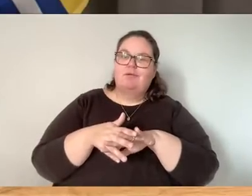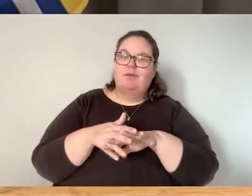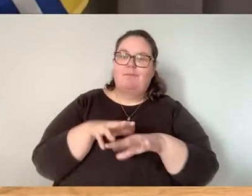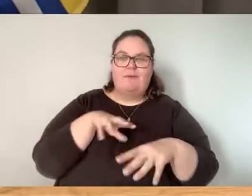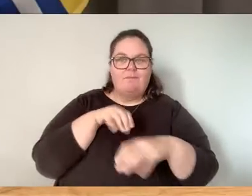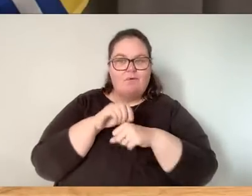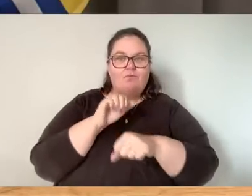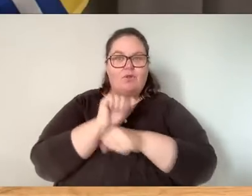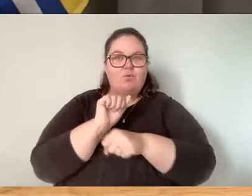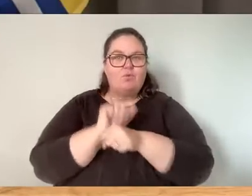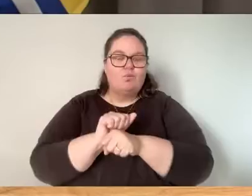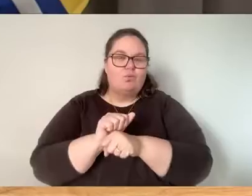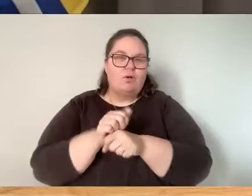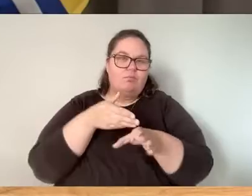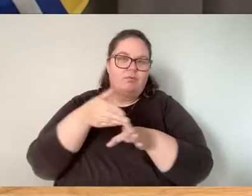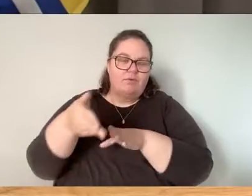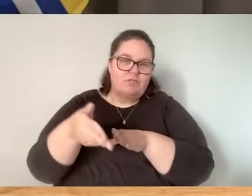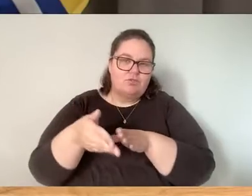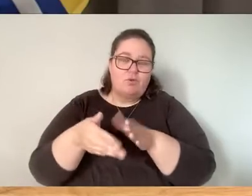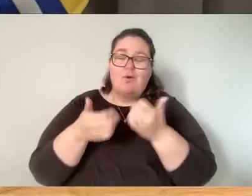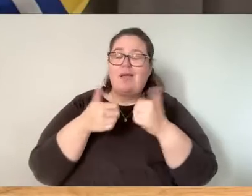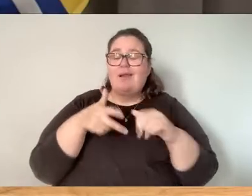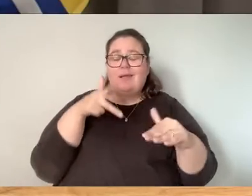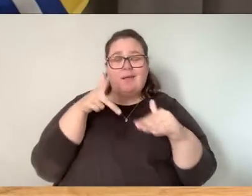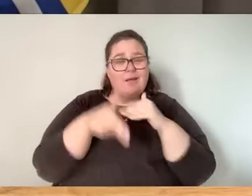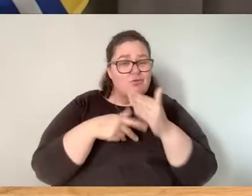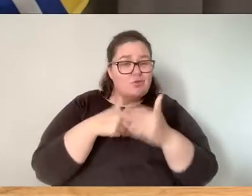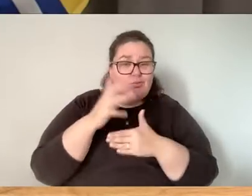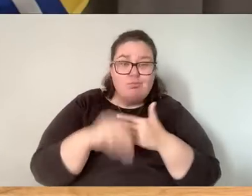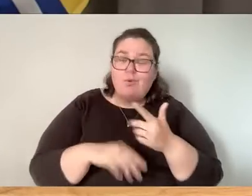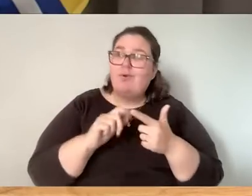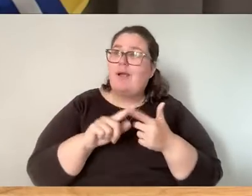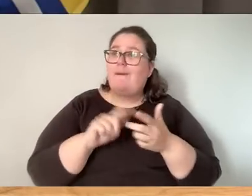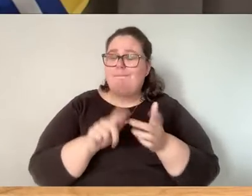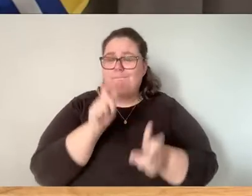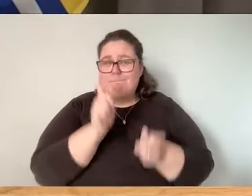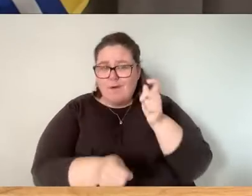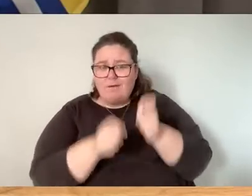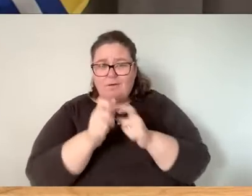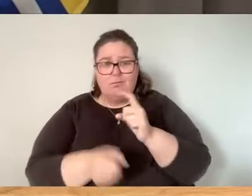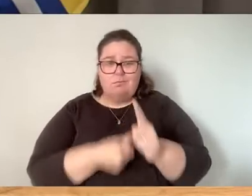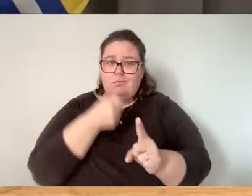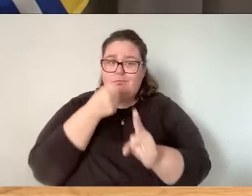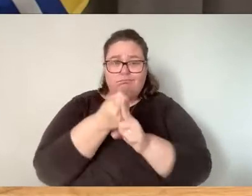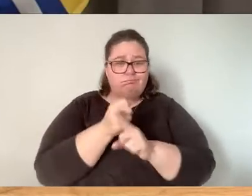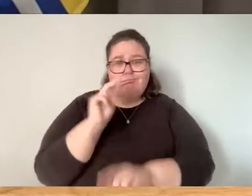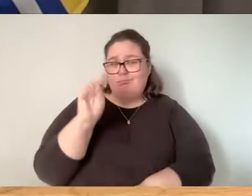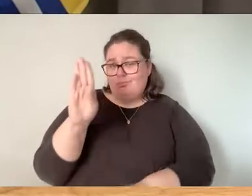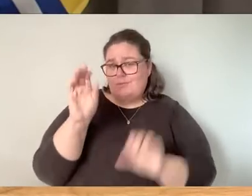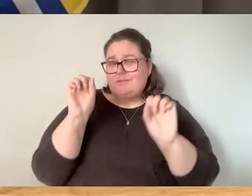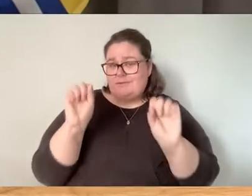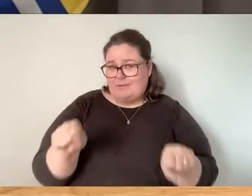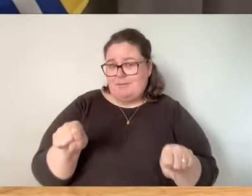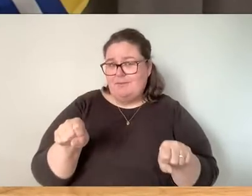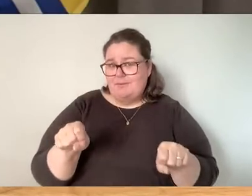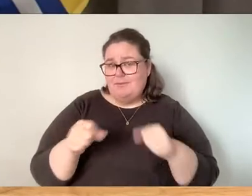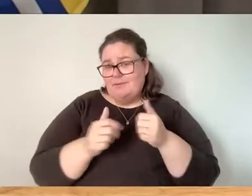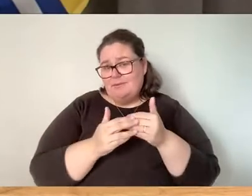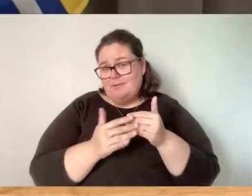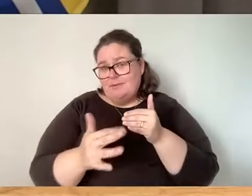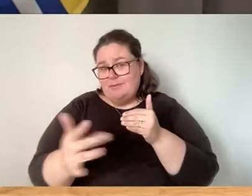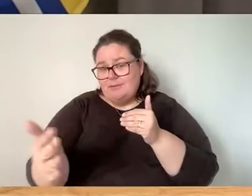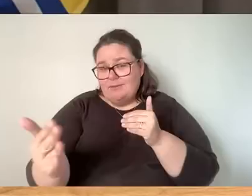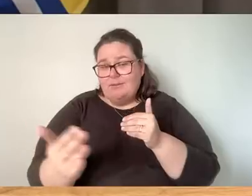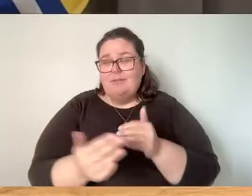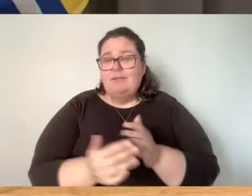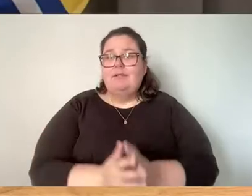cuts or any modification may create a huge impact on our future. But I still thinking